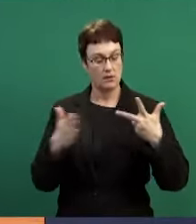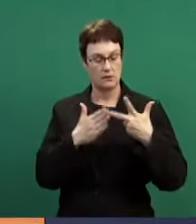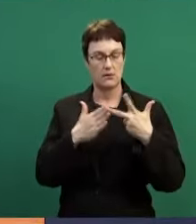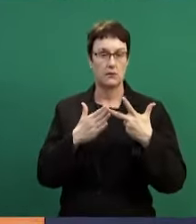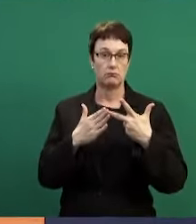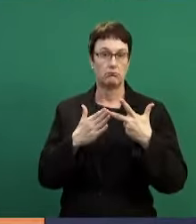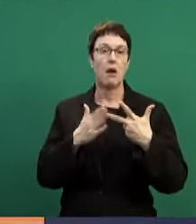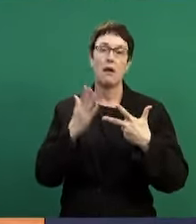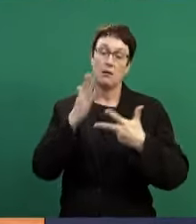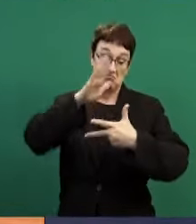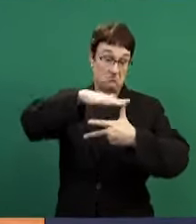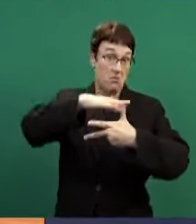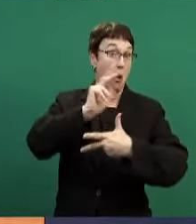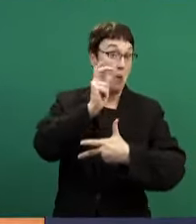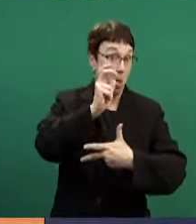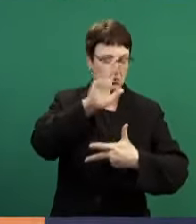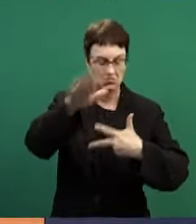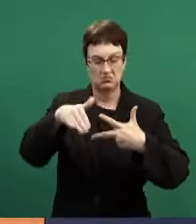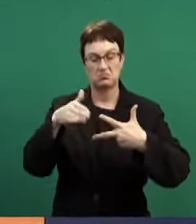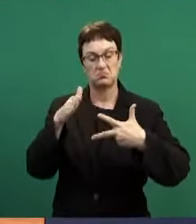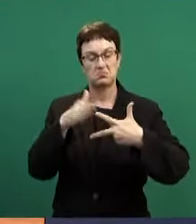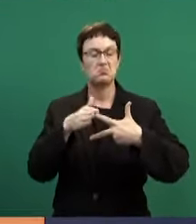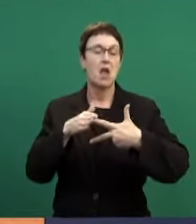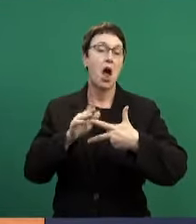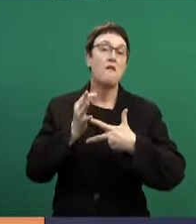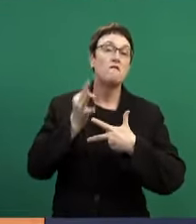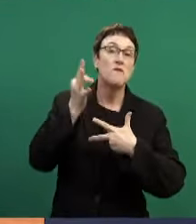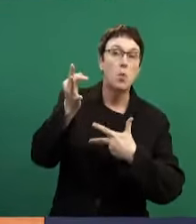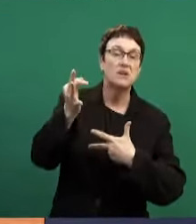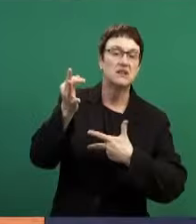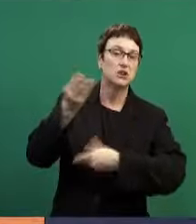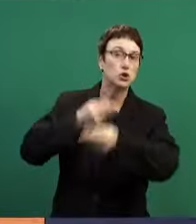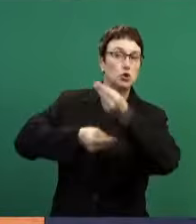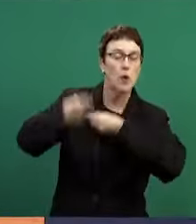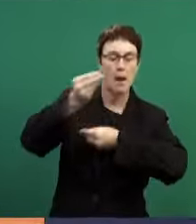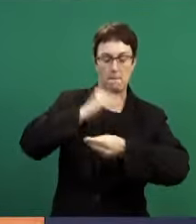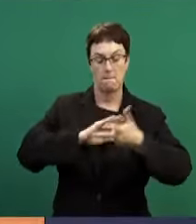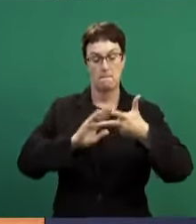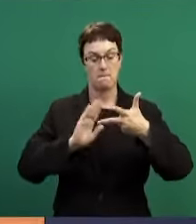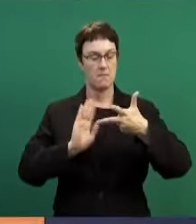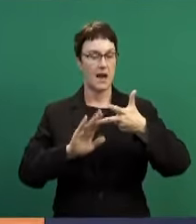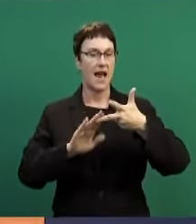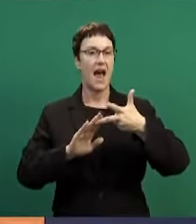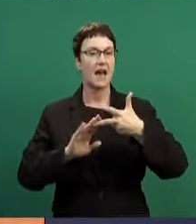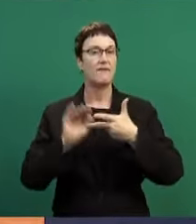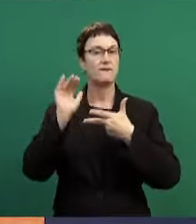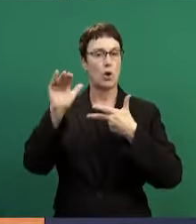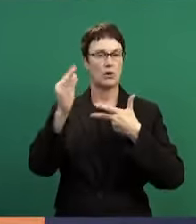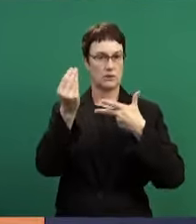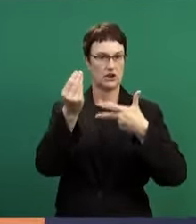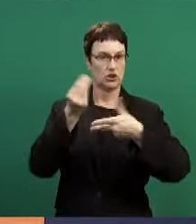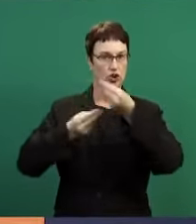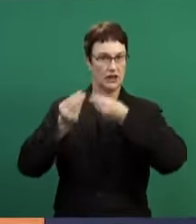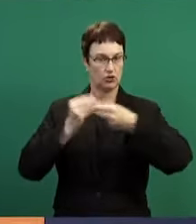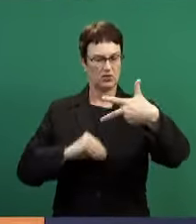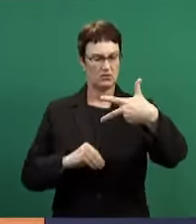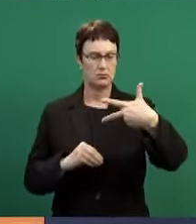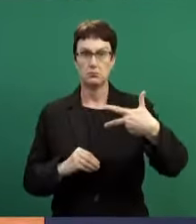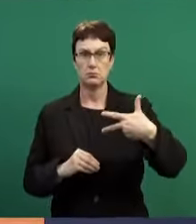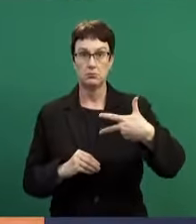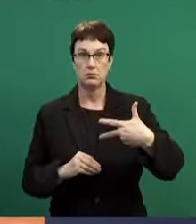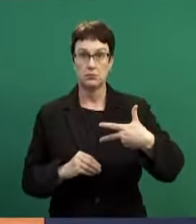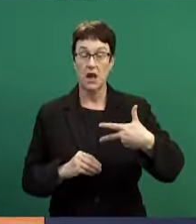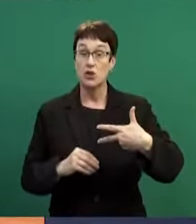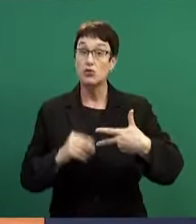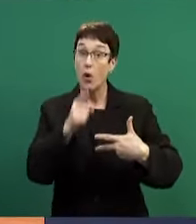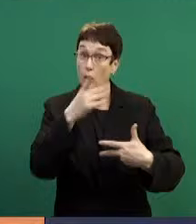gold, and it might be some forwards and swaps that we had written. The only way to realize the profits is you either sell